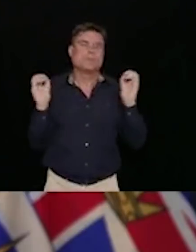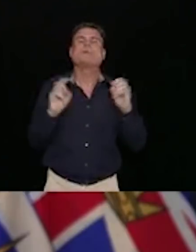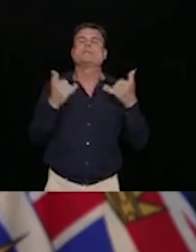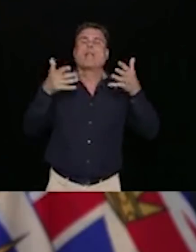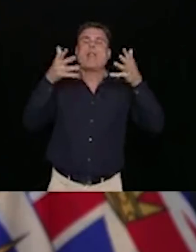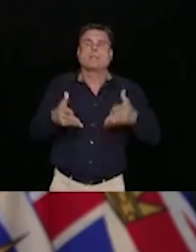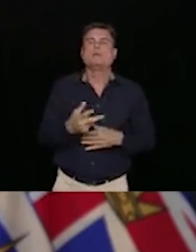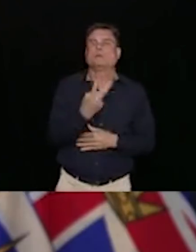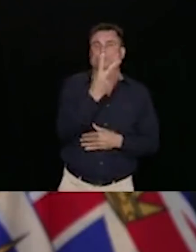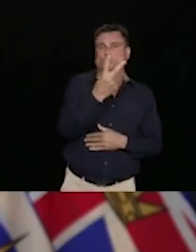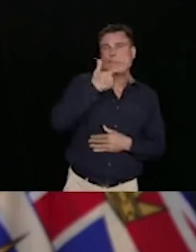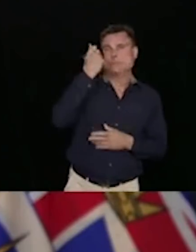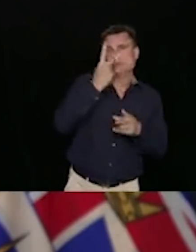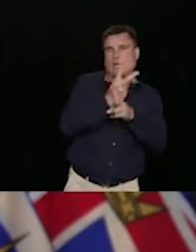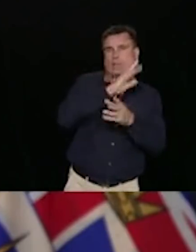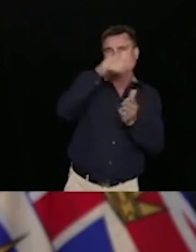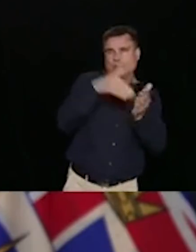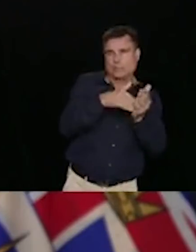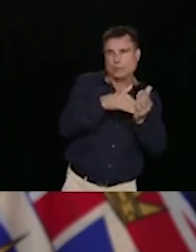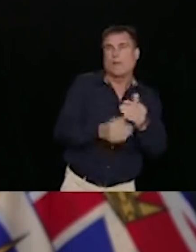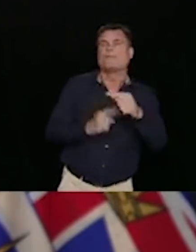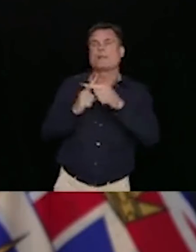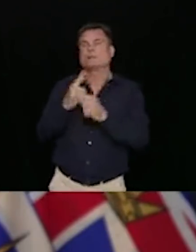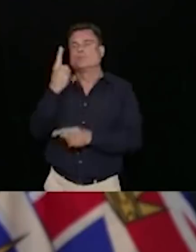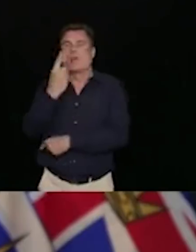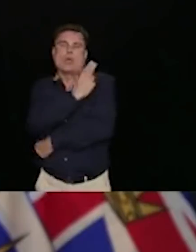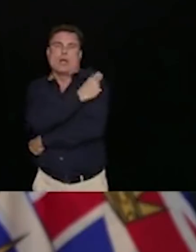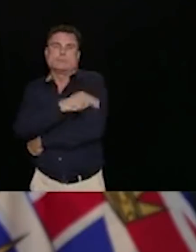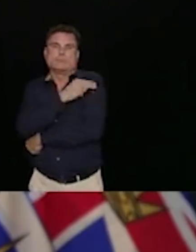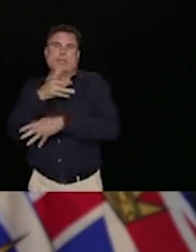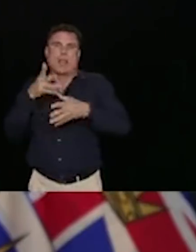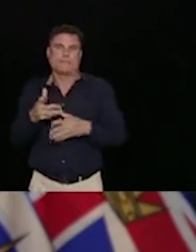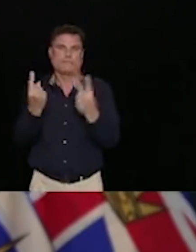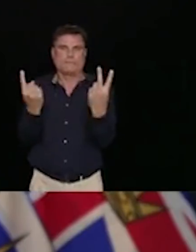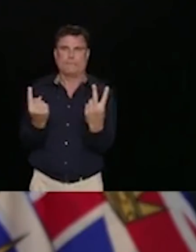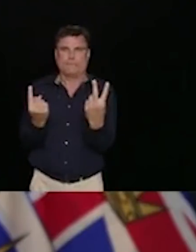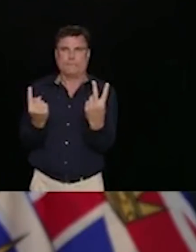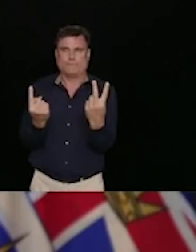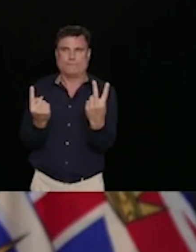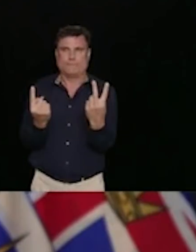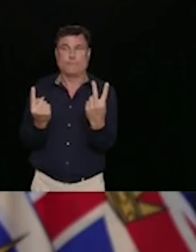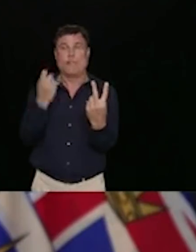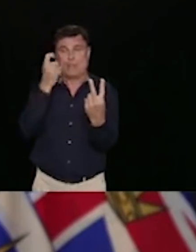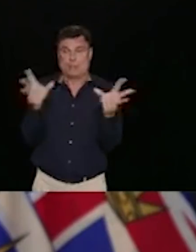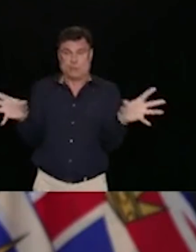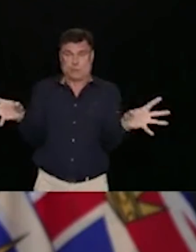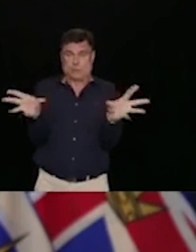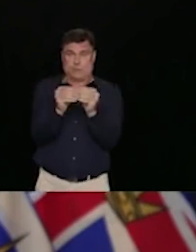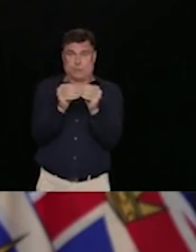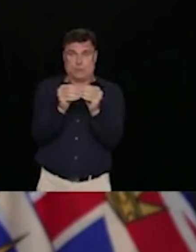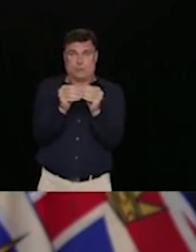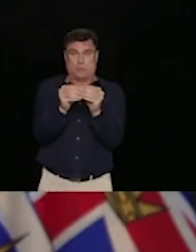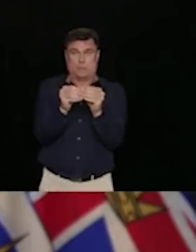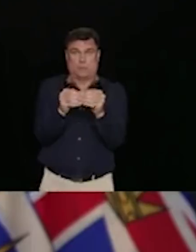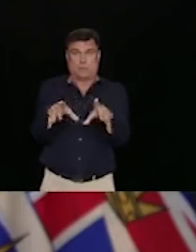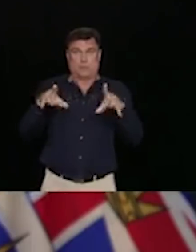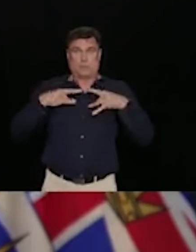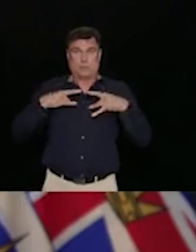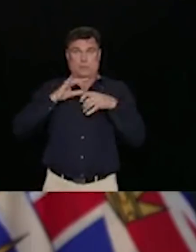to 3,170 in British Columbia, including 1,028 people in the Vancouver Coastal Health Region,